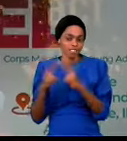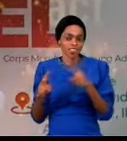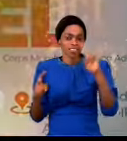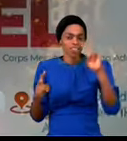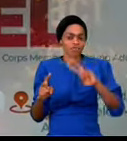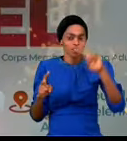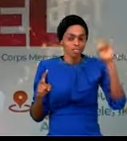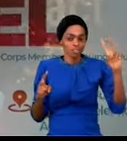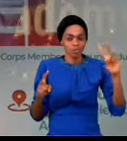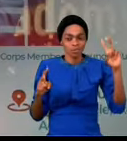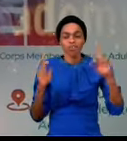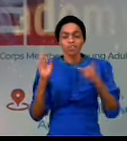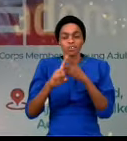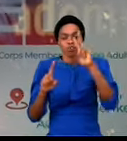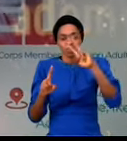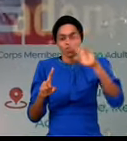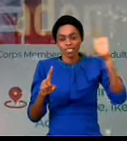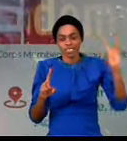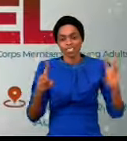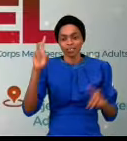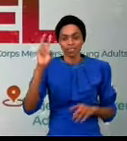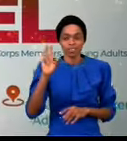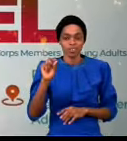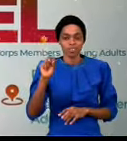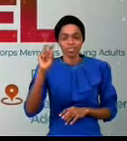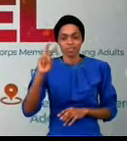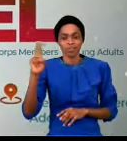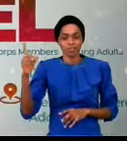young adults and professionals